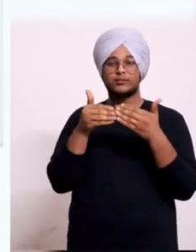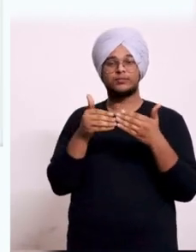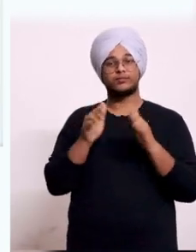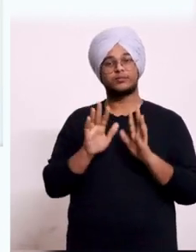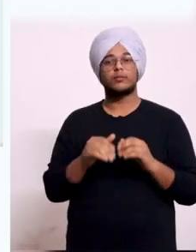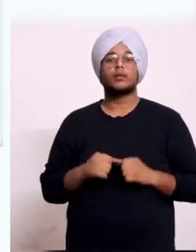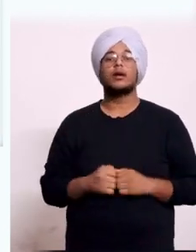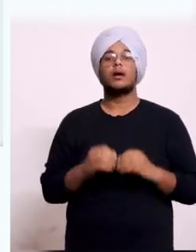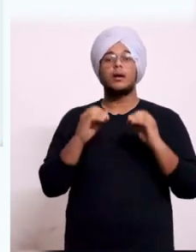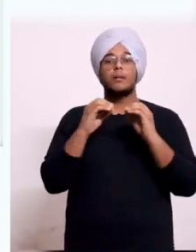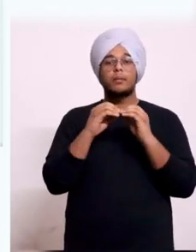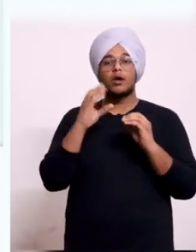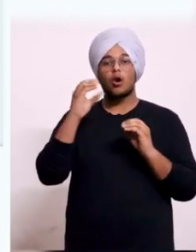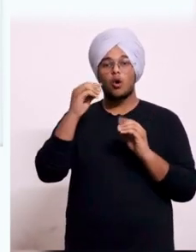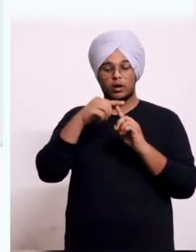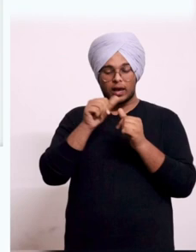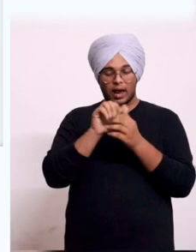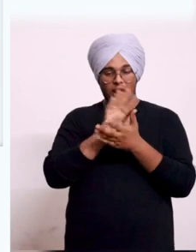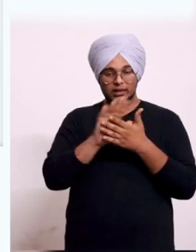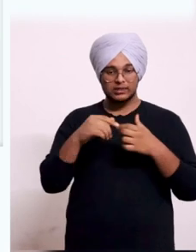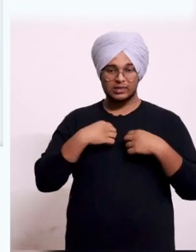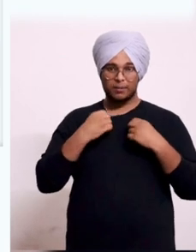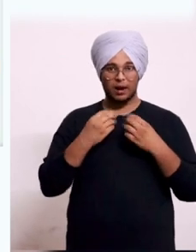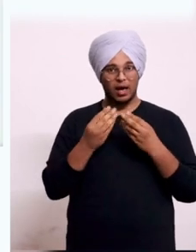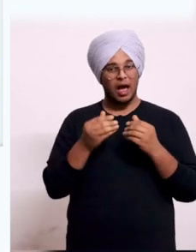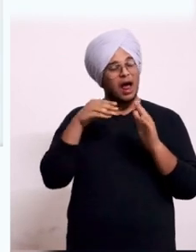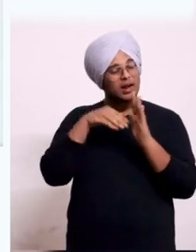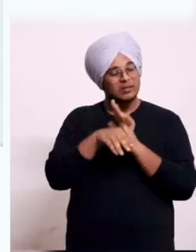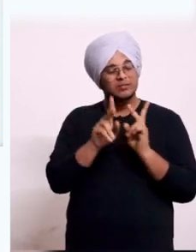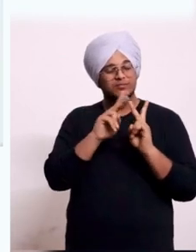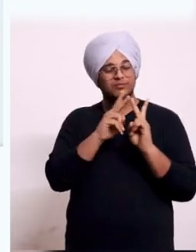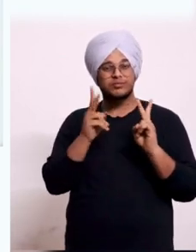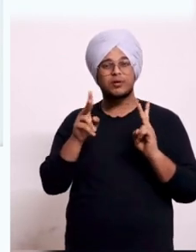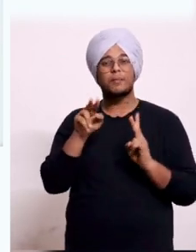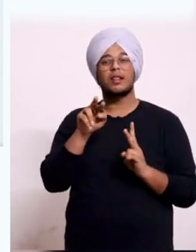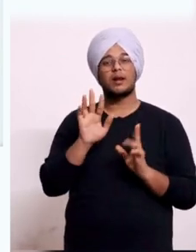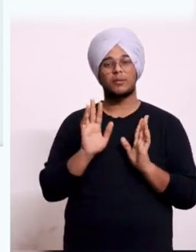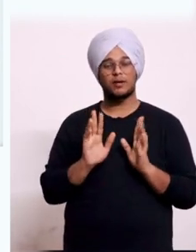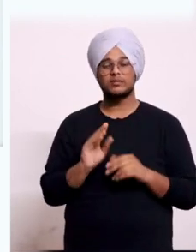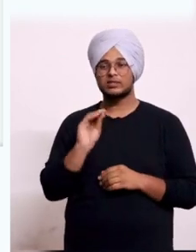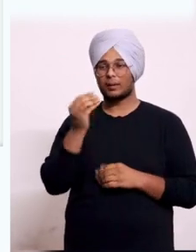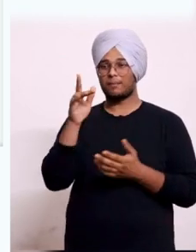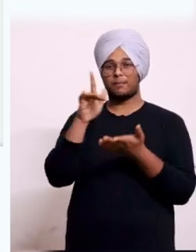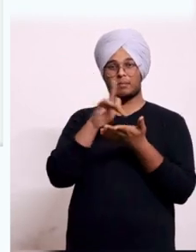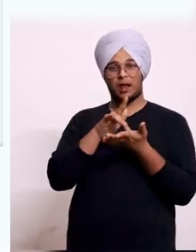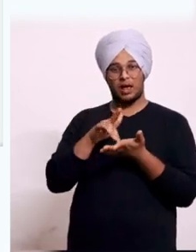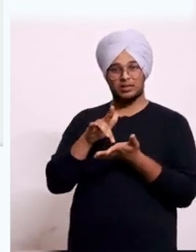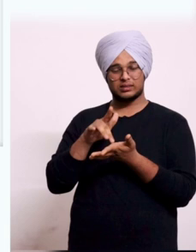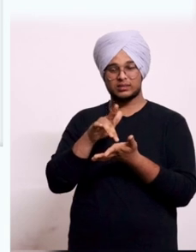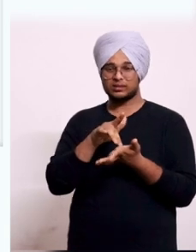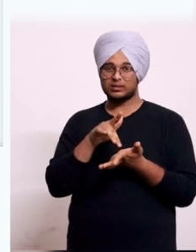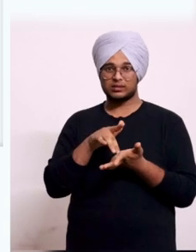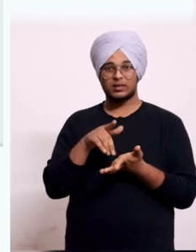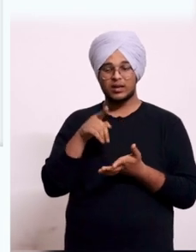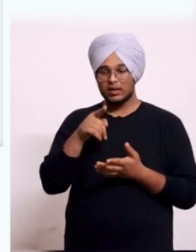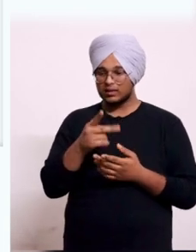The buta or boteh has many names and meanings, and its origin is uncertain. Some state